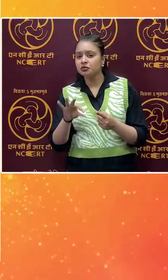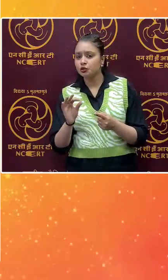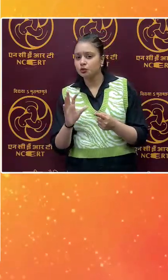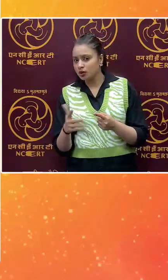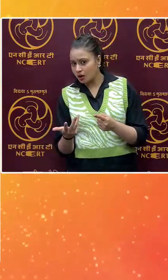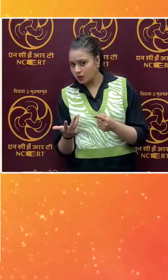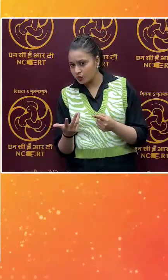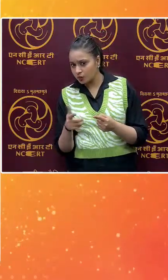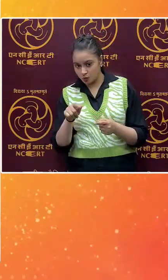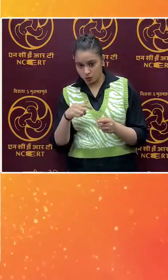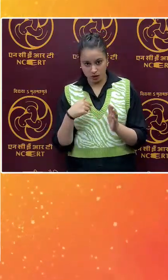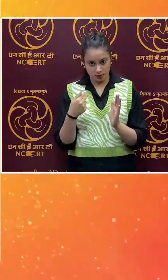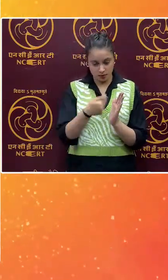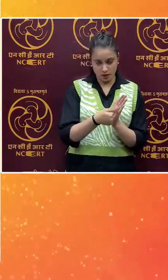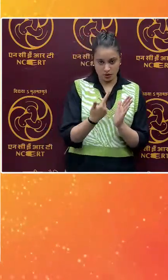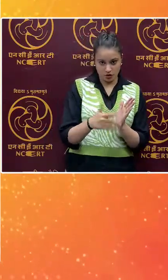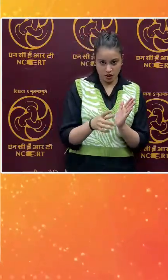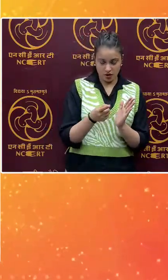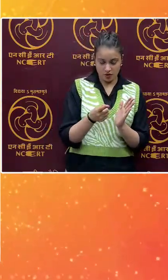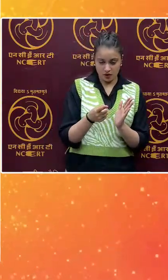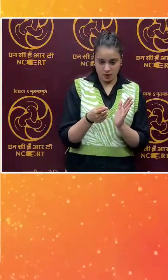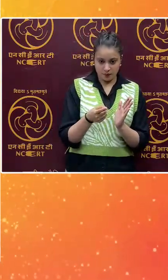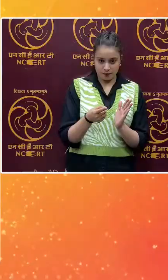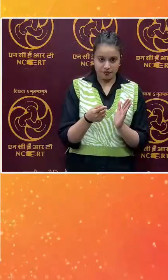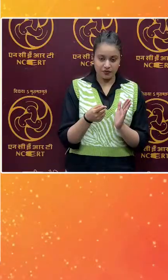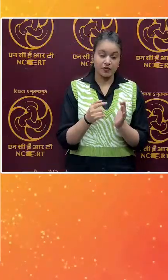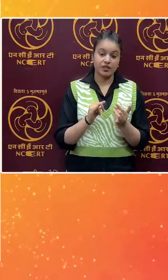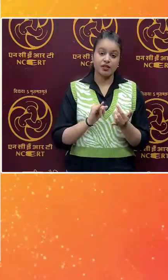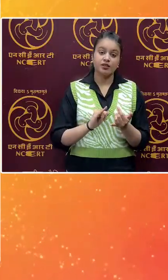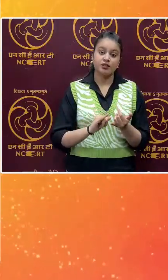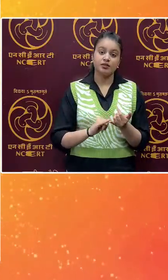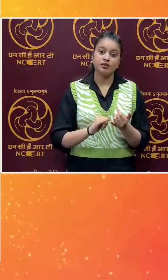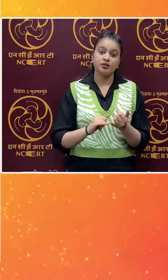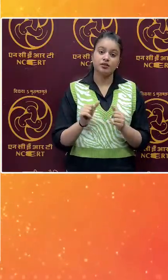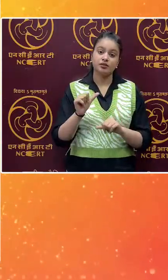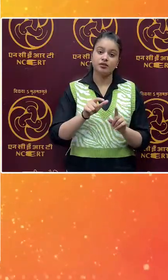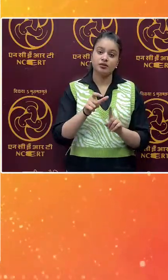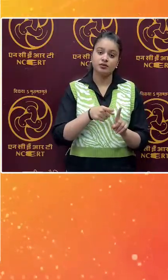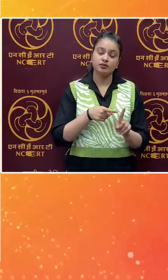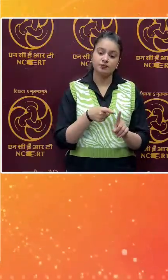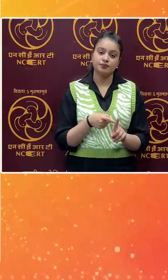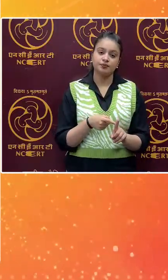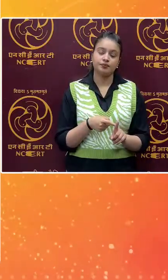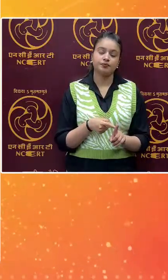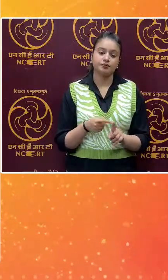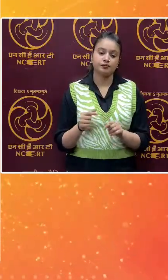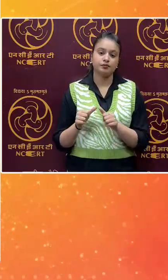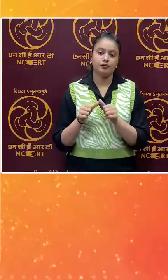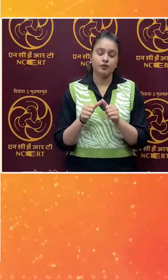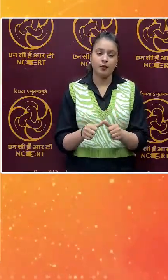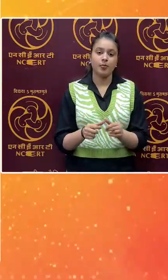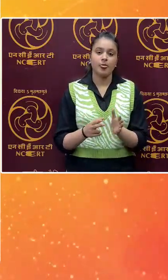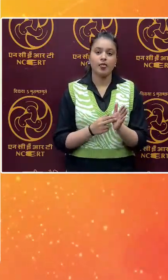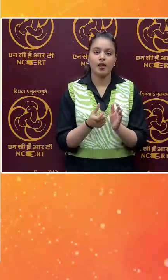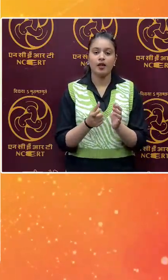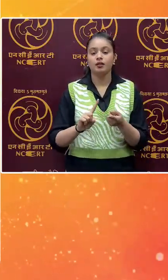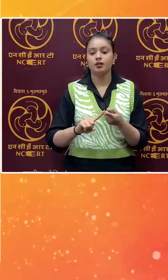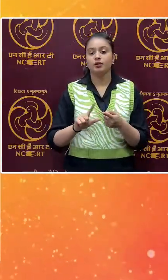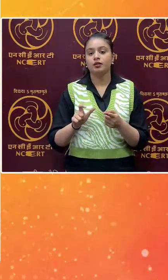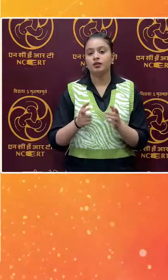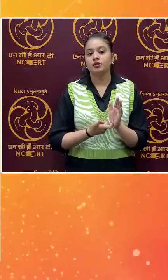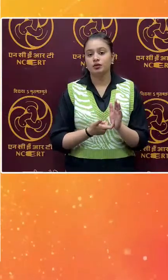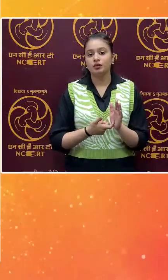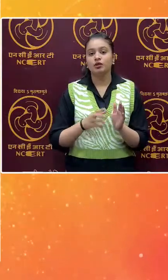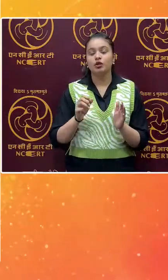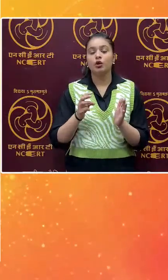you mentioned the scientist's intervention. Nuclear the energy emerges out of the cosmic ray research.